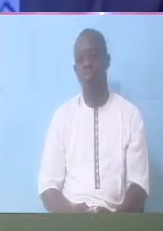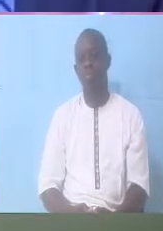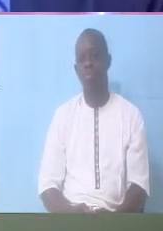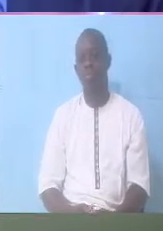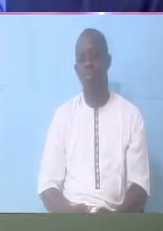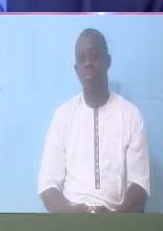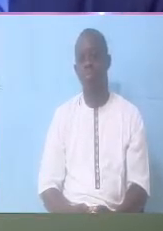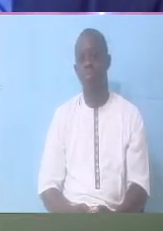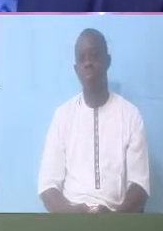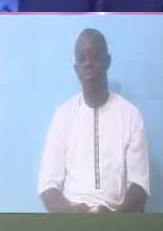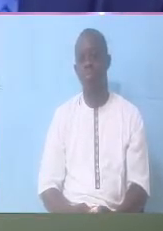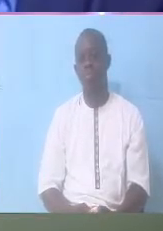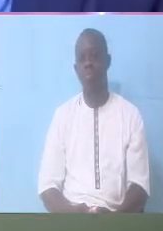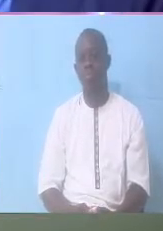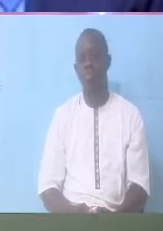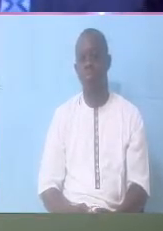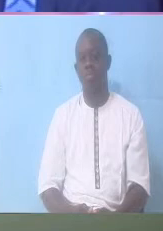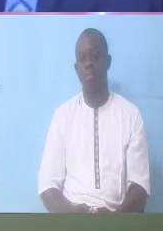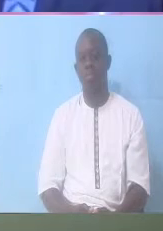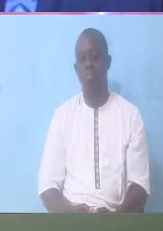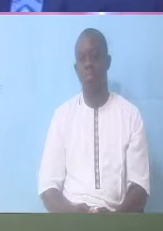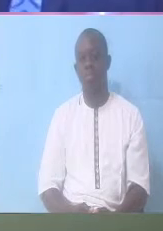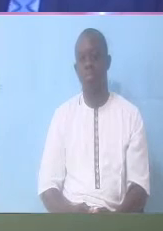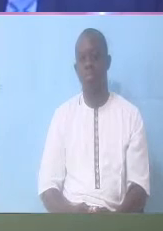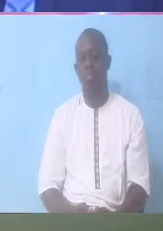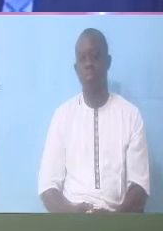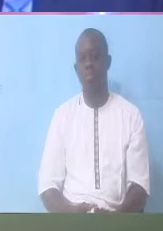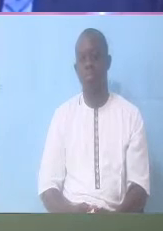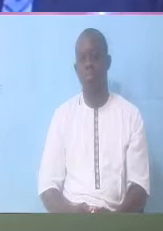informed me. And